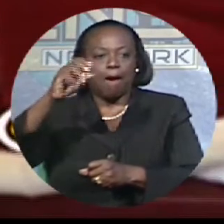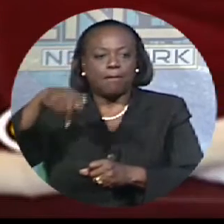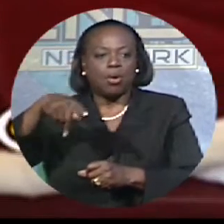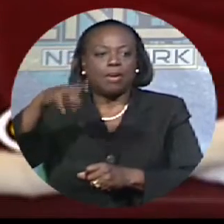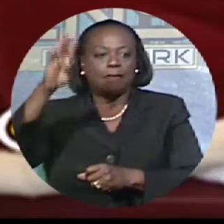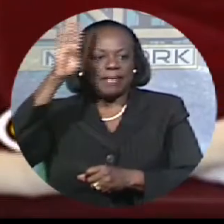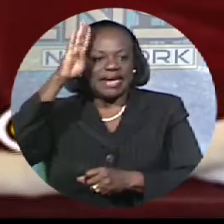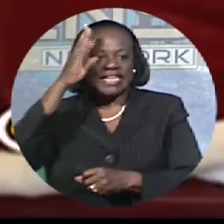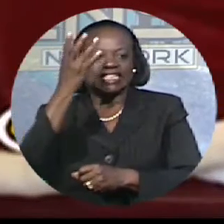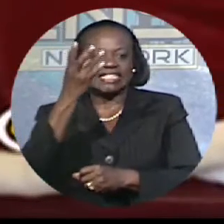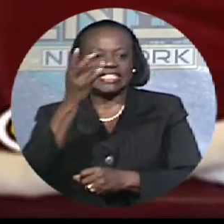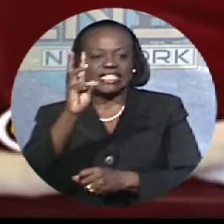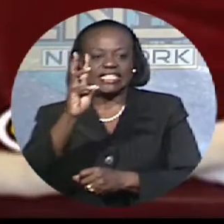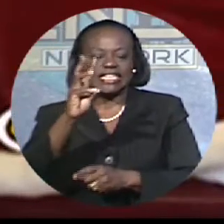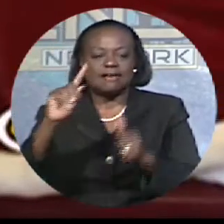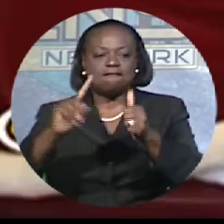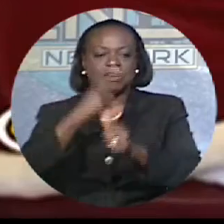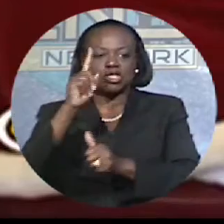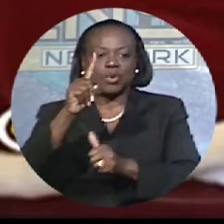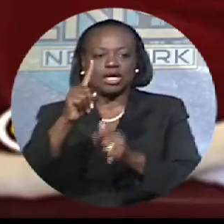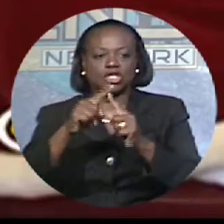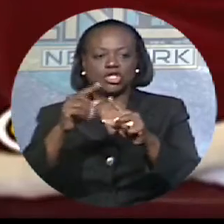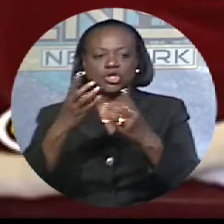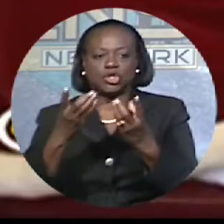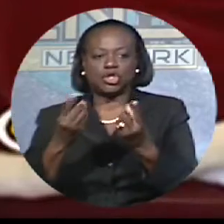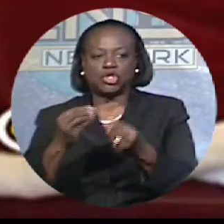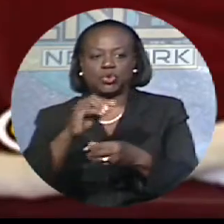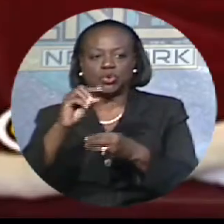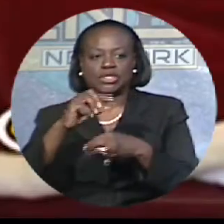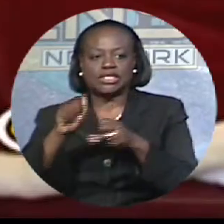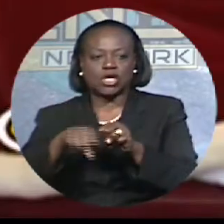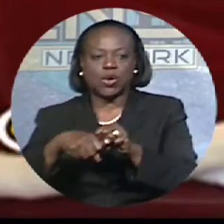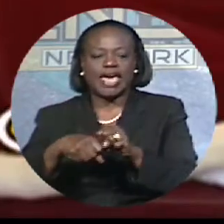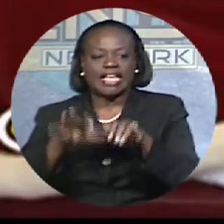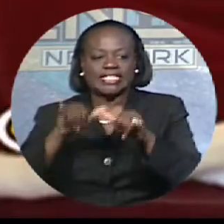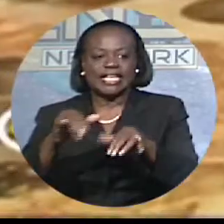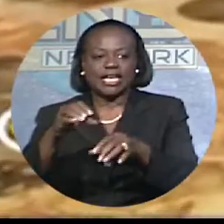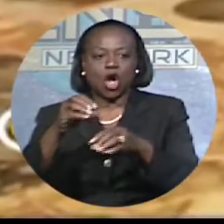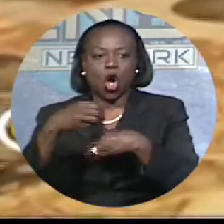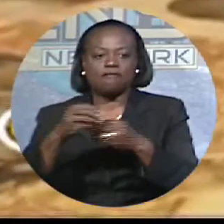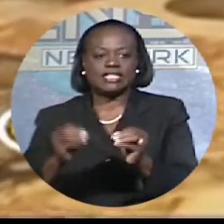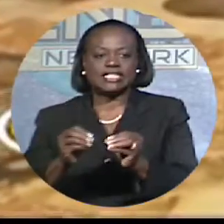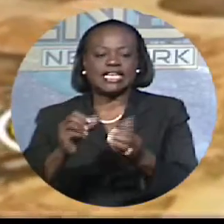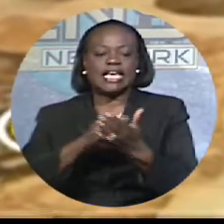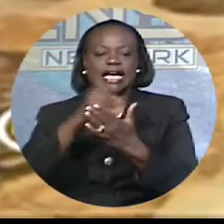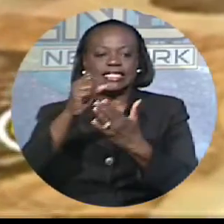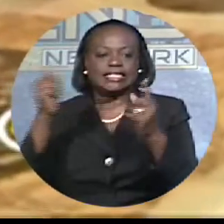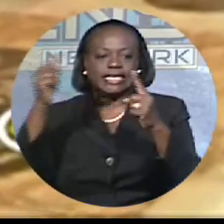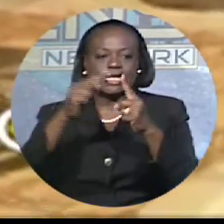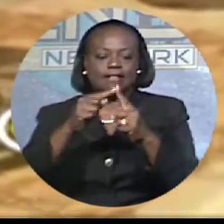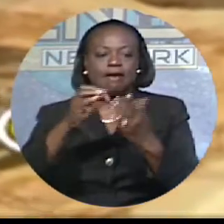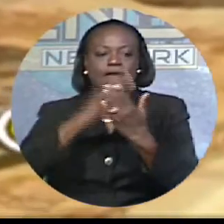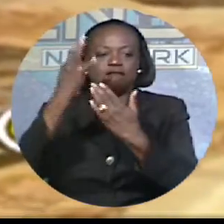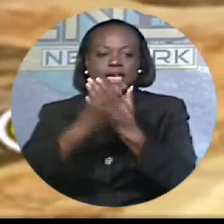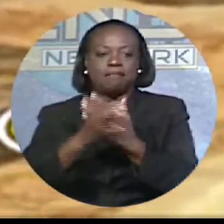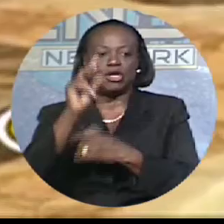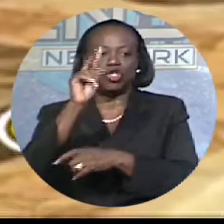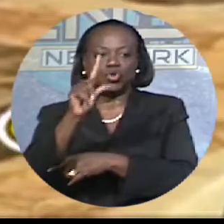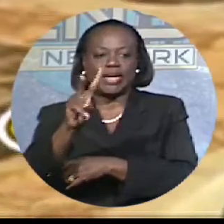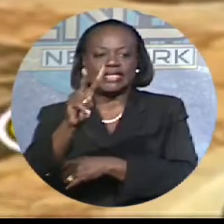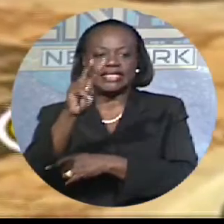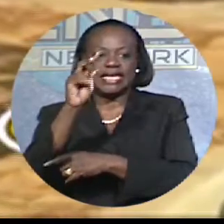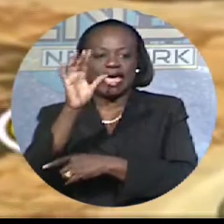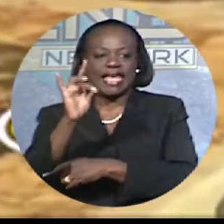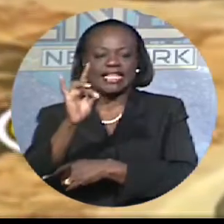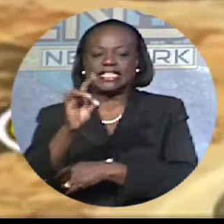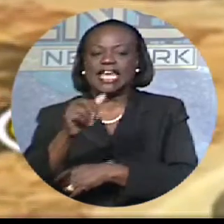so since the Middle Ages. He intends to remain in office until February 28. He told a meeting of cardinals that he was stepping down because he was too